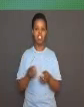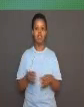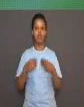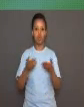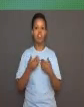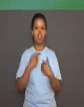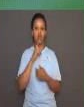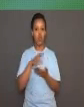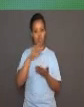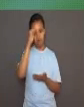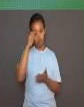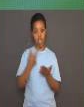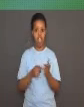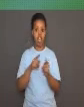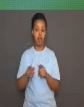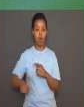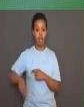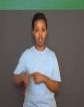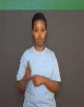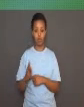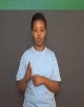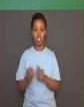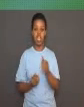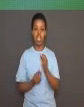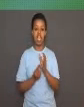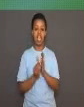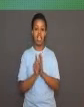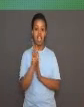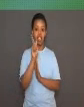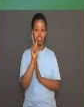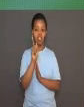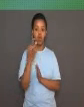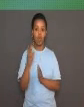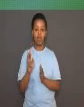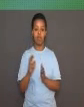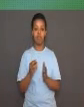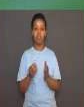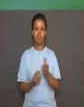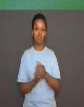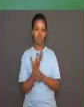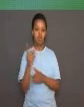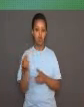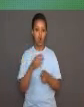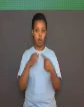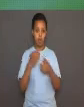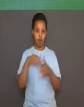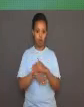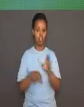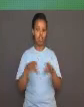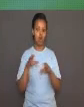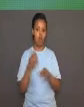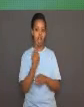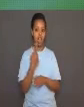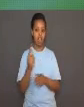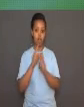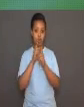This enables the plant to grow and develop in their environment. Some responses in